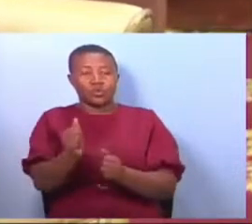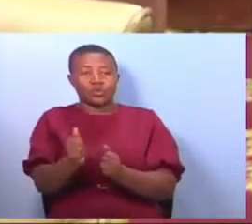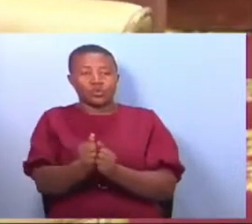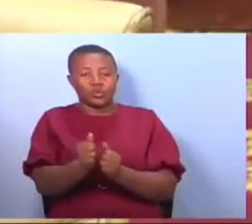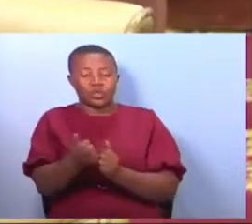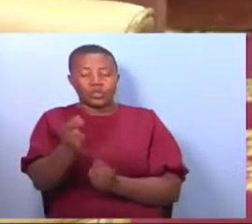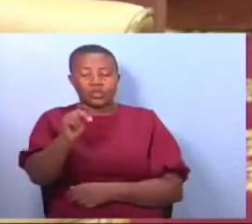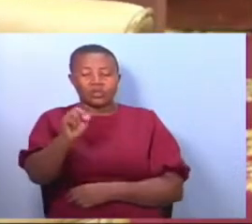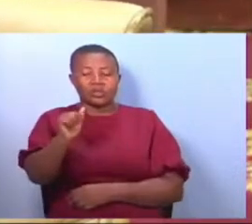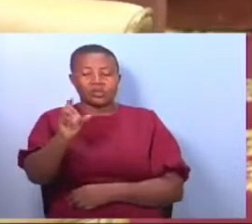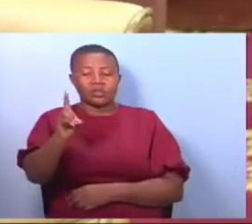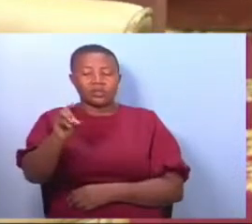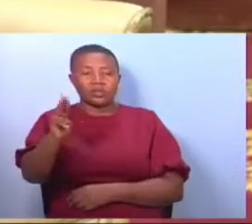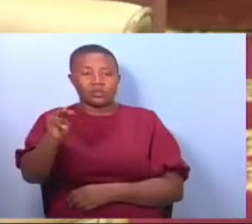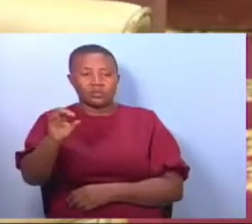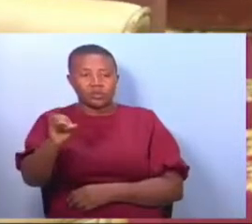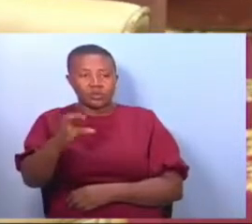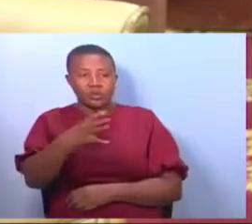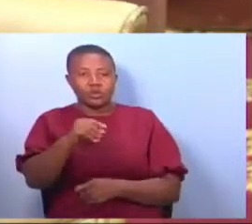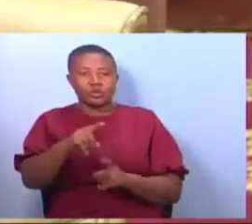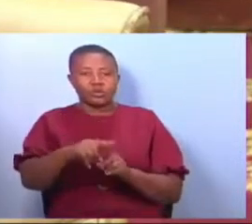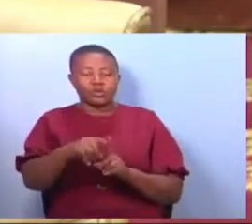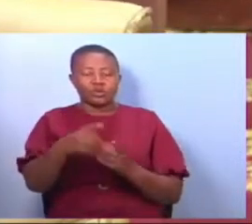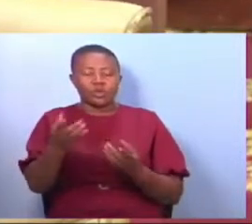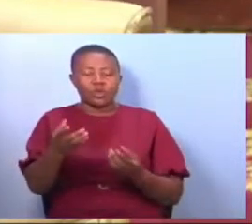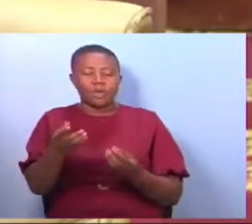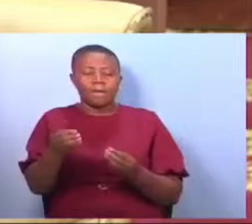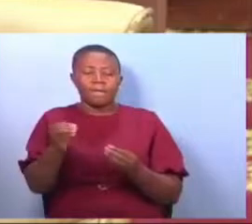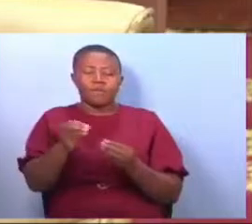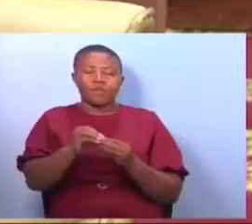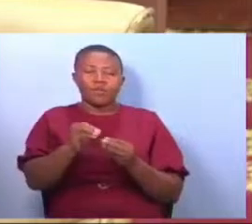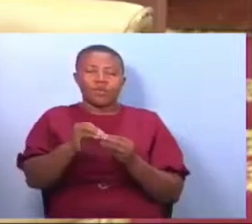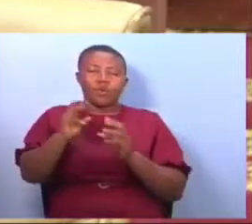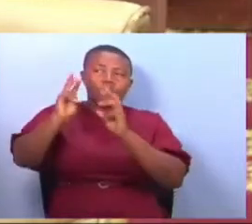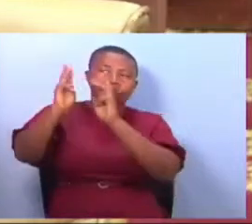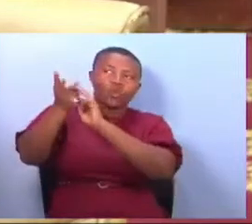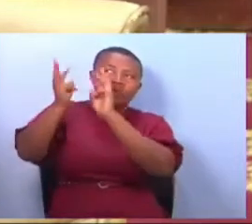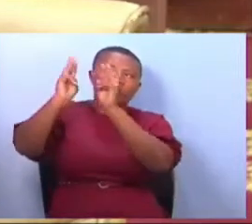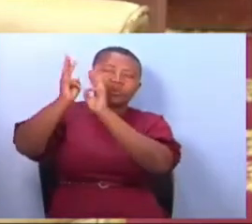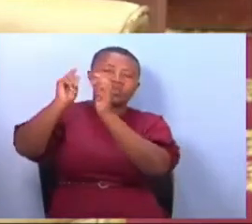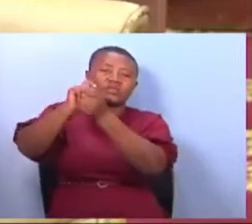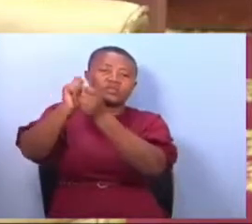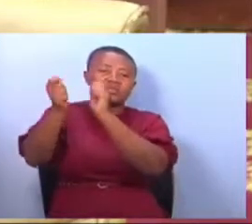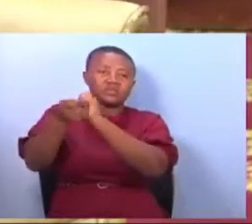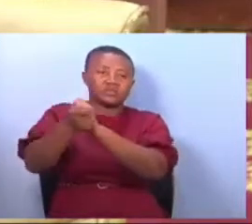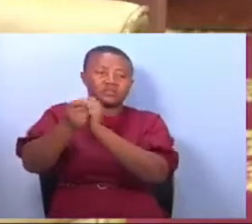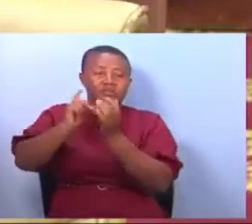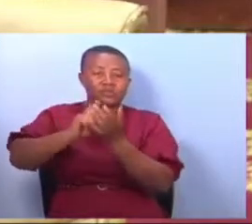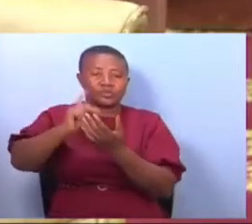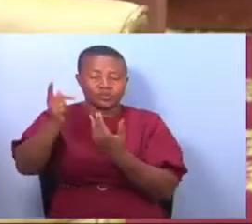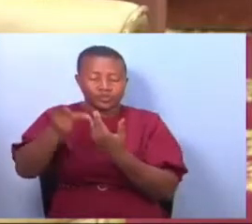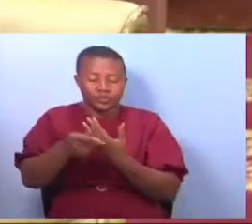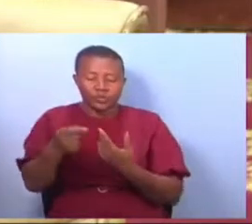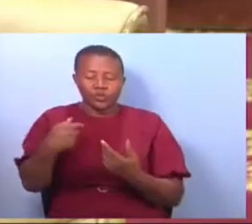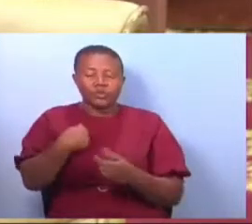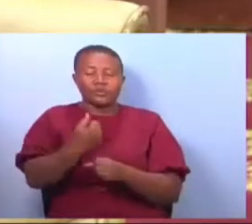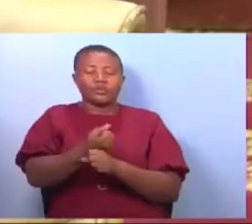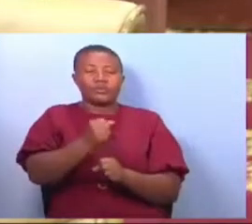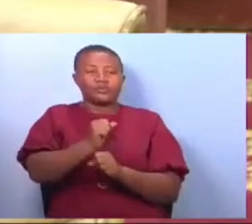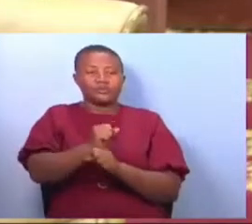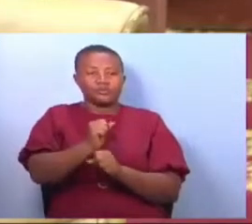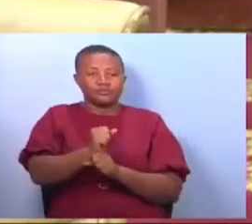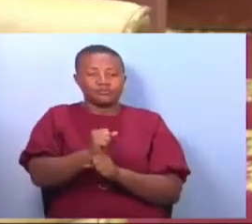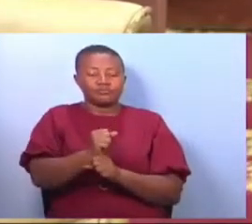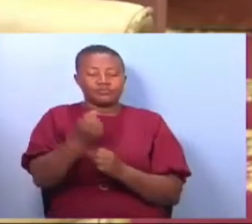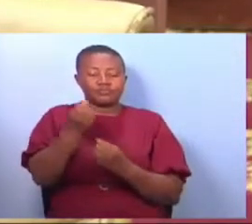several climate change programs, Speaker, we made reference to papers and publications that were made by Dr.